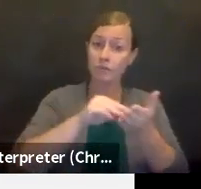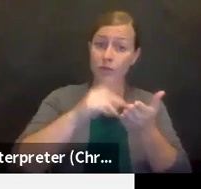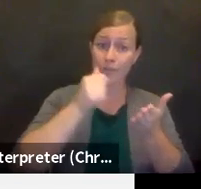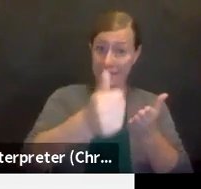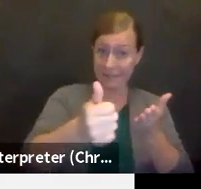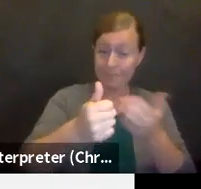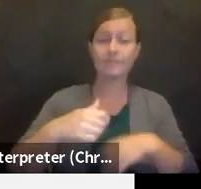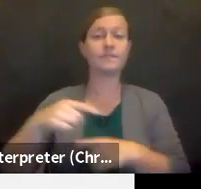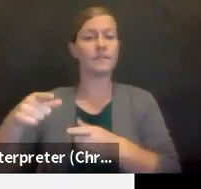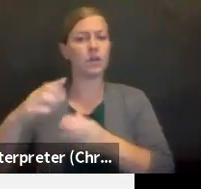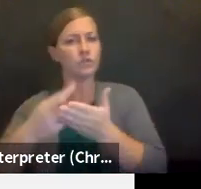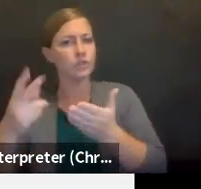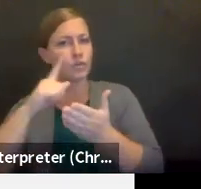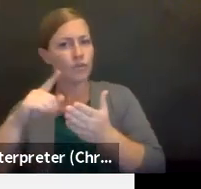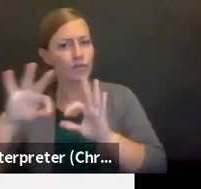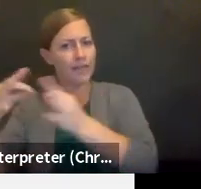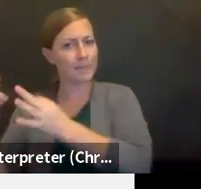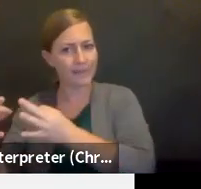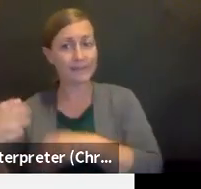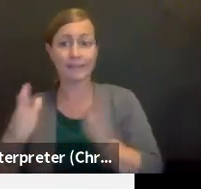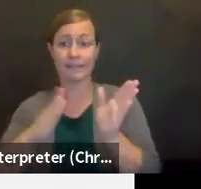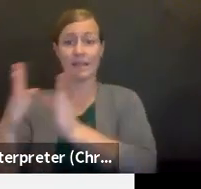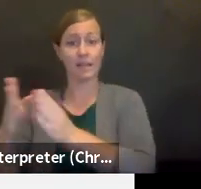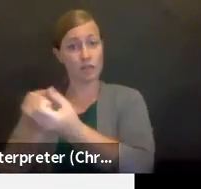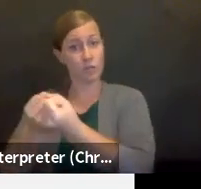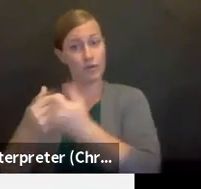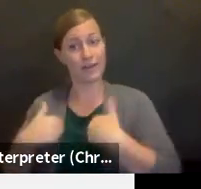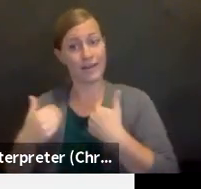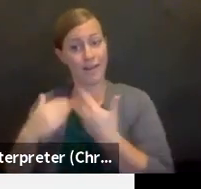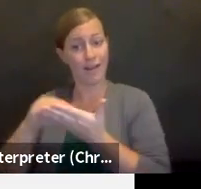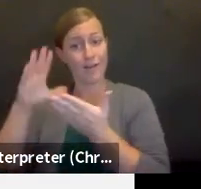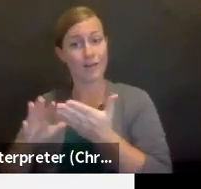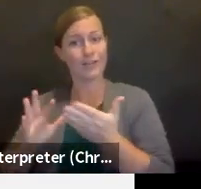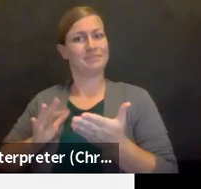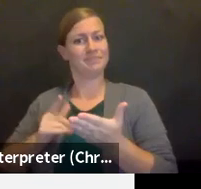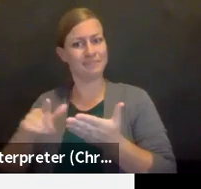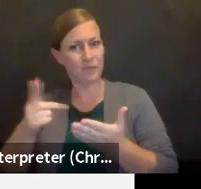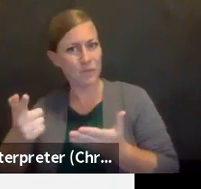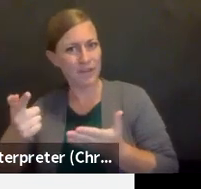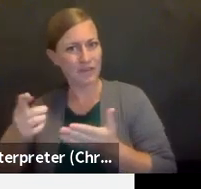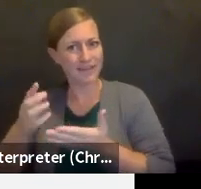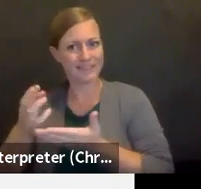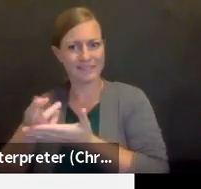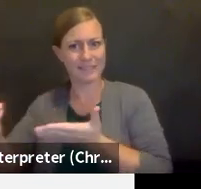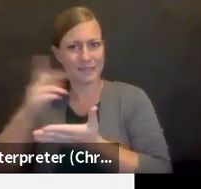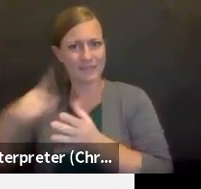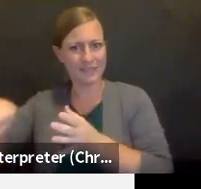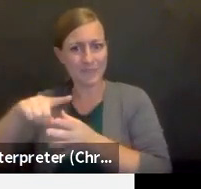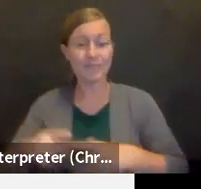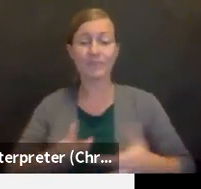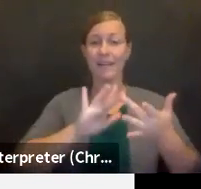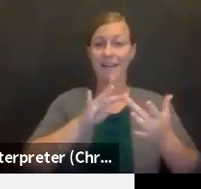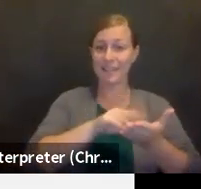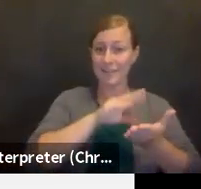families, supporting young learners. I love that there's 21 resources for supporting young learners, online learning guidance, and students